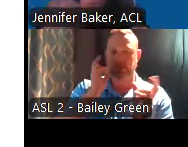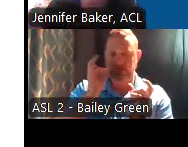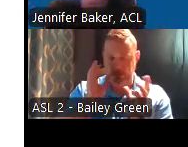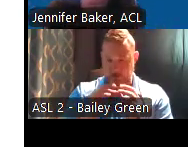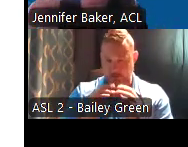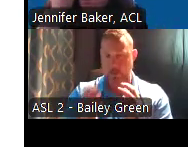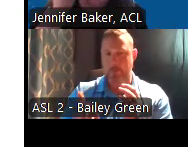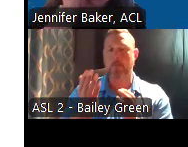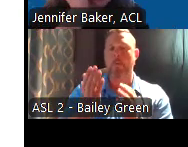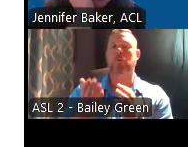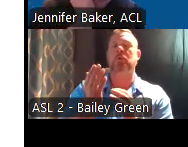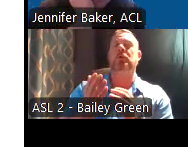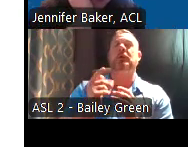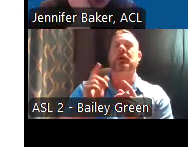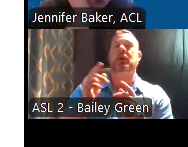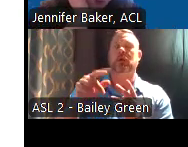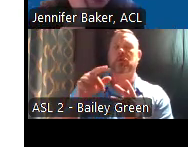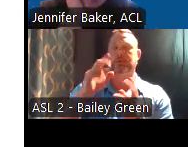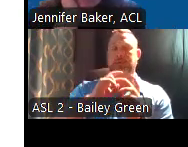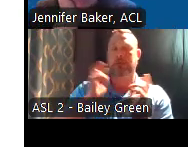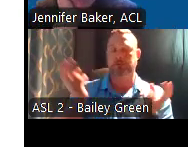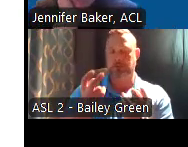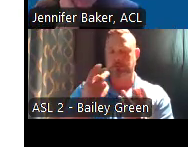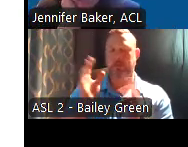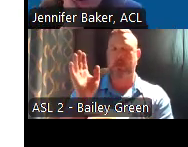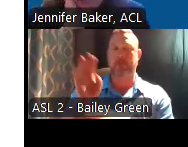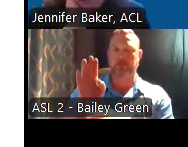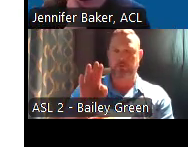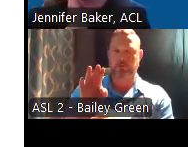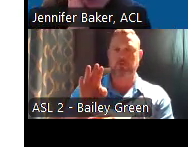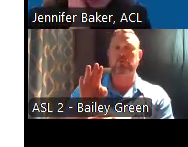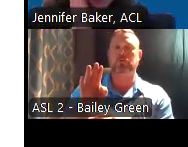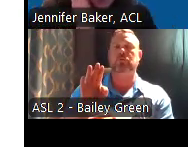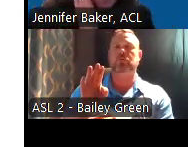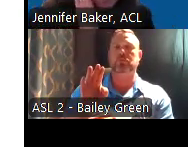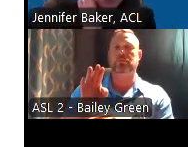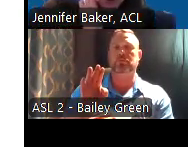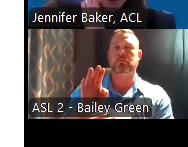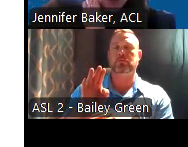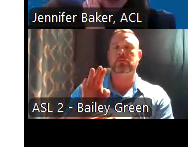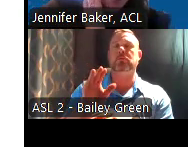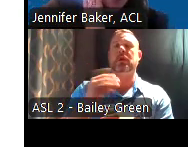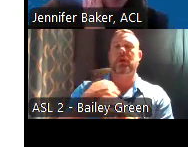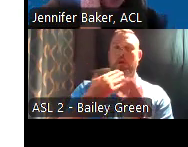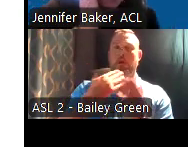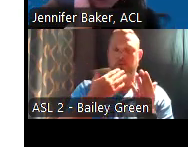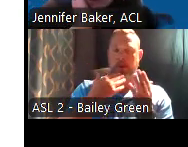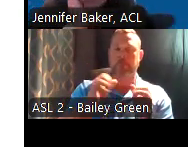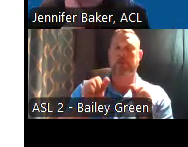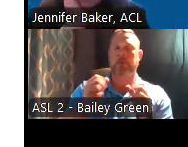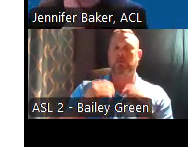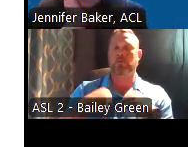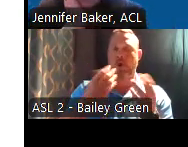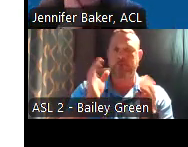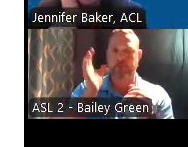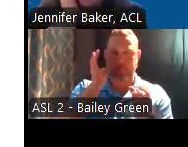morning and a roundtable discussion in the afternoon, and are grateful to be able to offer the